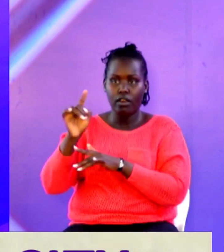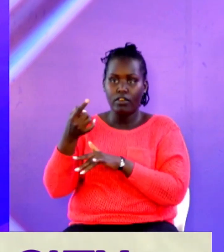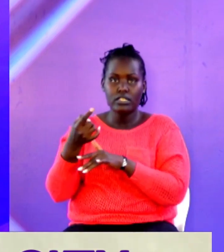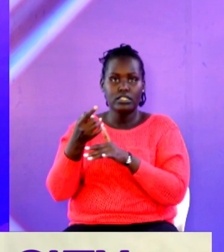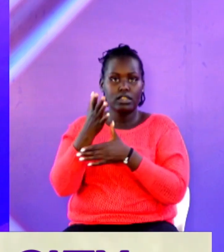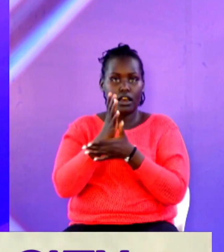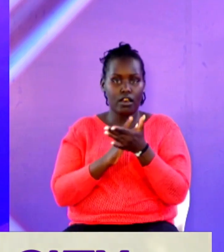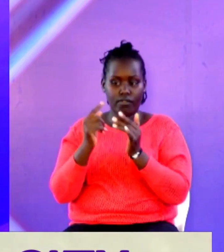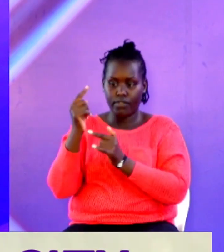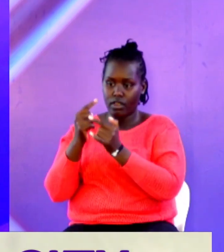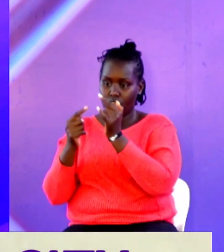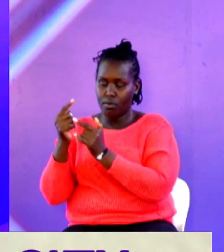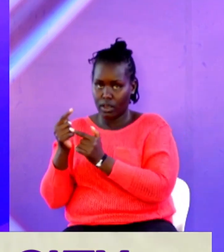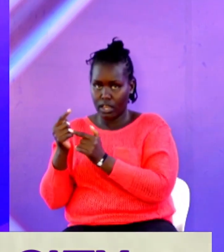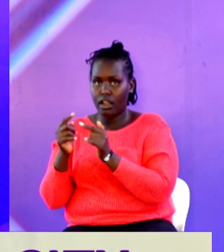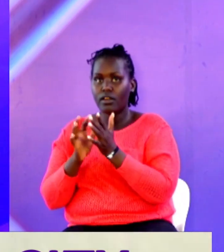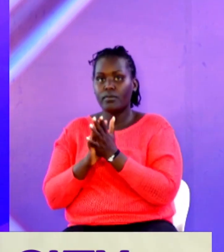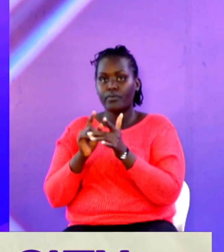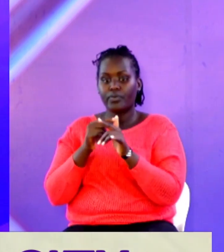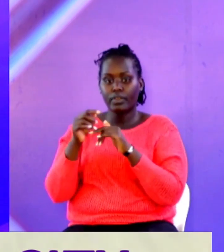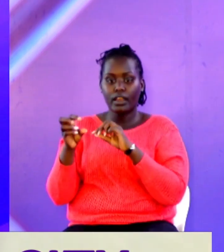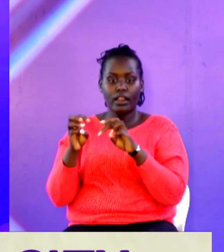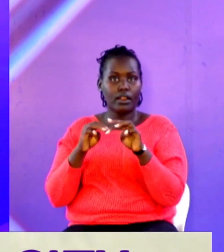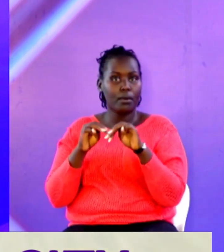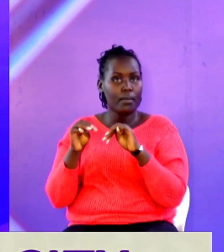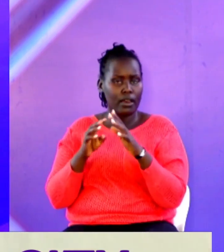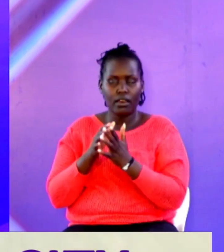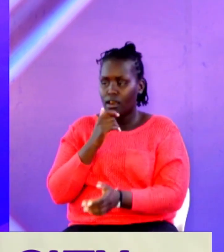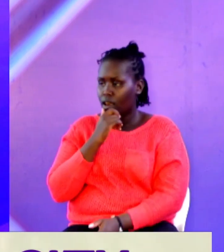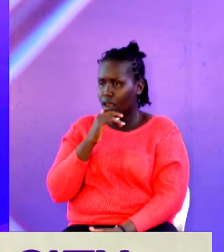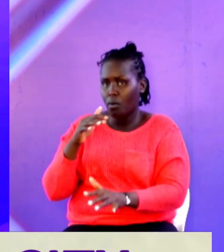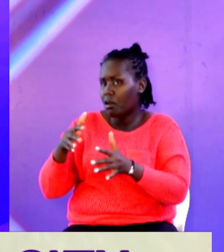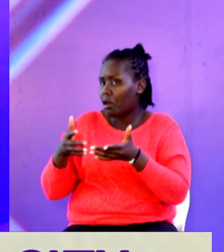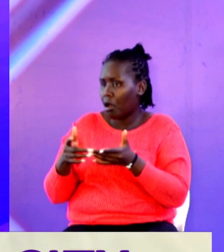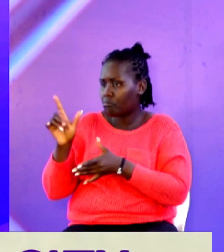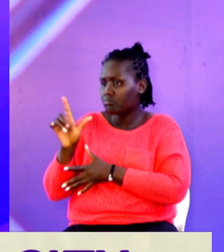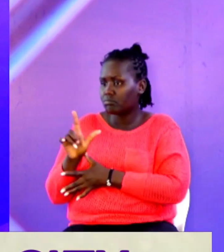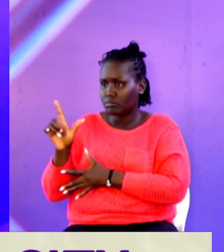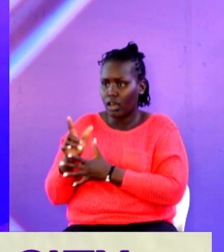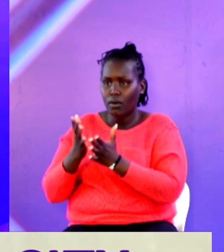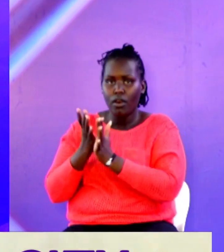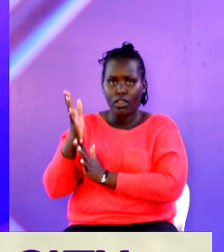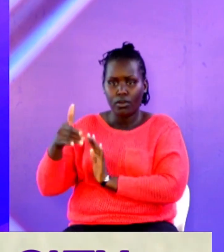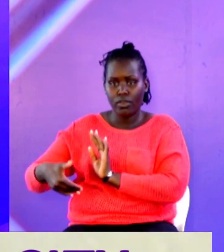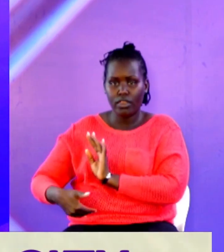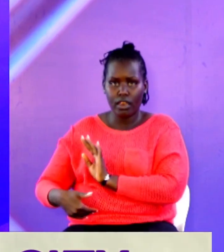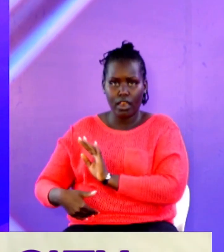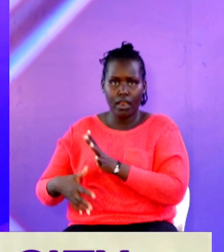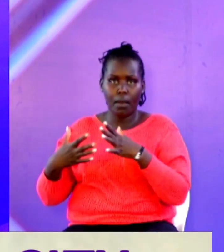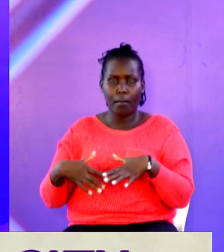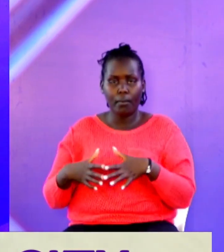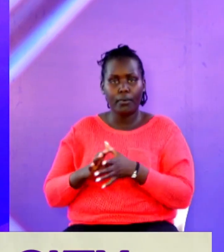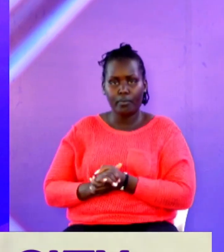were winning it. And I wonder how Liverpool, through their youngsters, that is